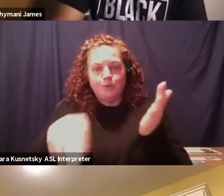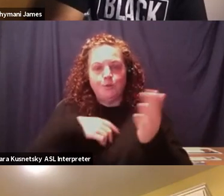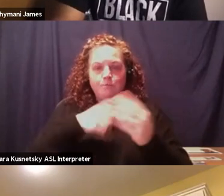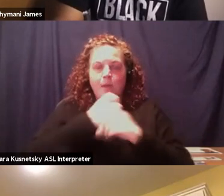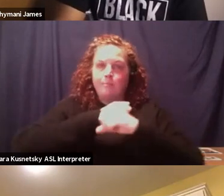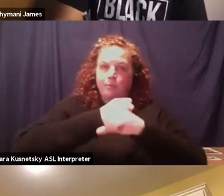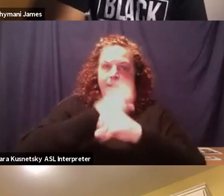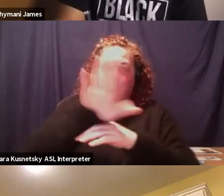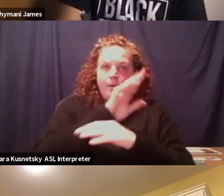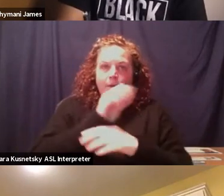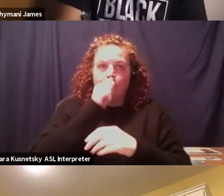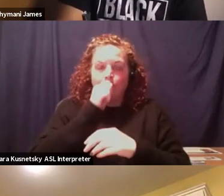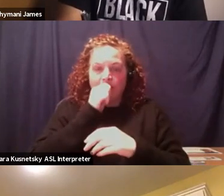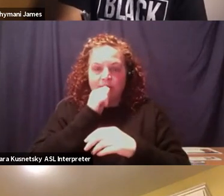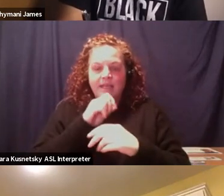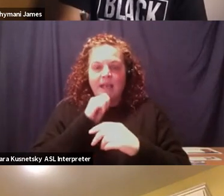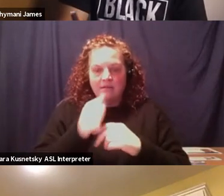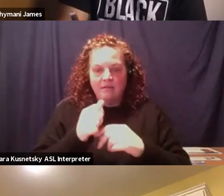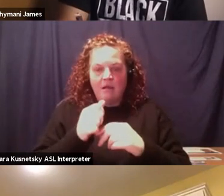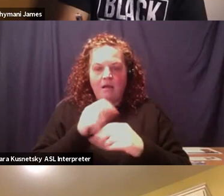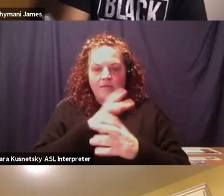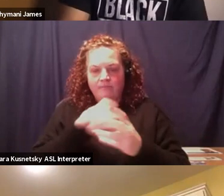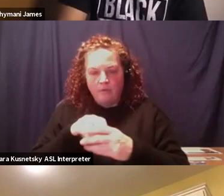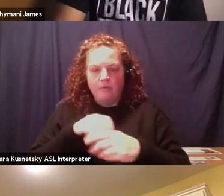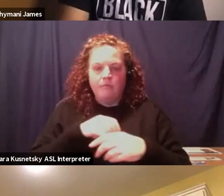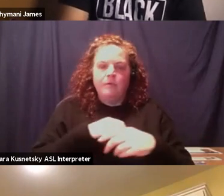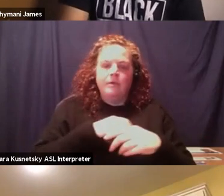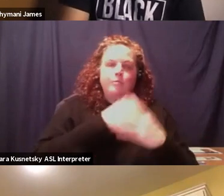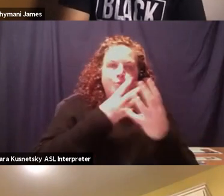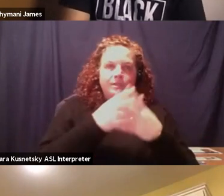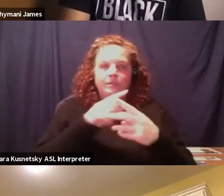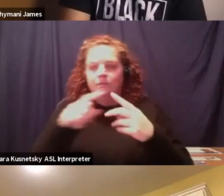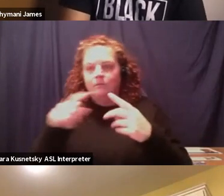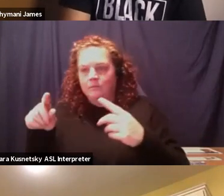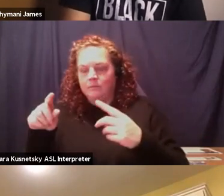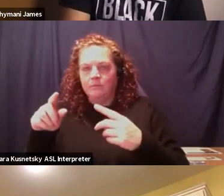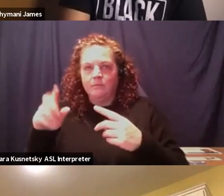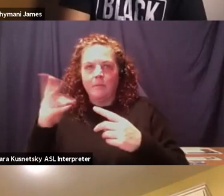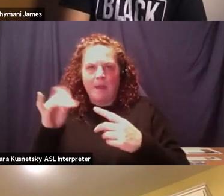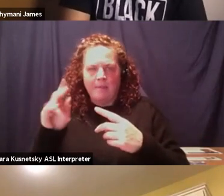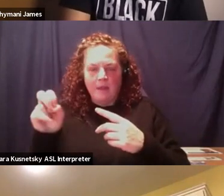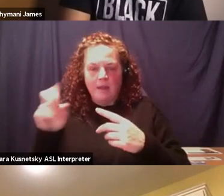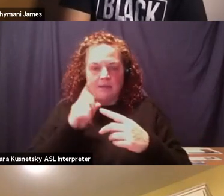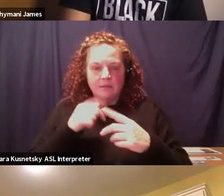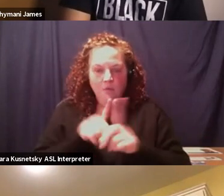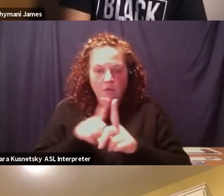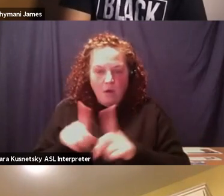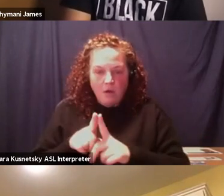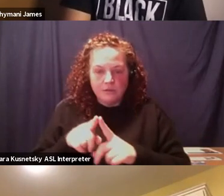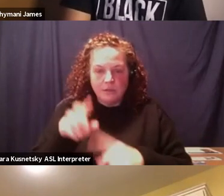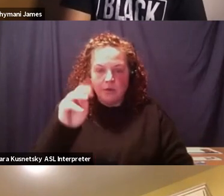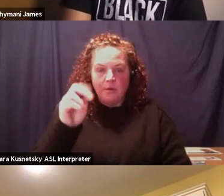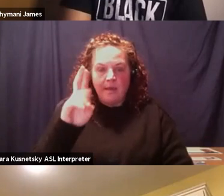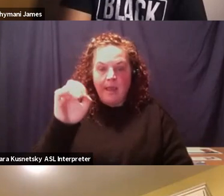not supporting the school to prison pipeline. Harold Miller Jr. is currently interim assistant superintendent in the Office of Opportunity